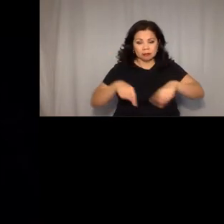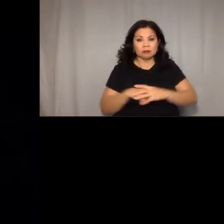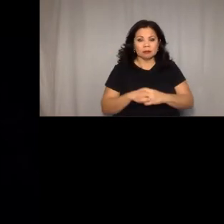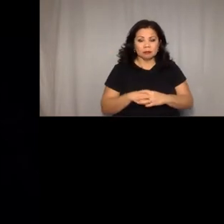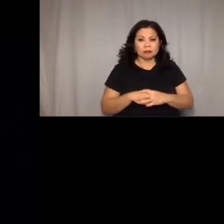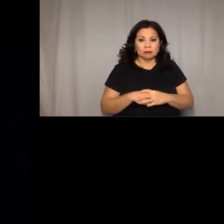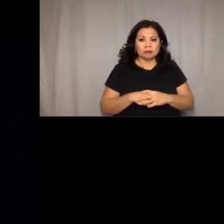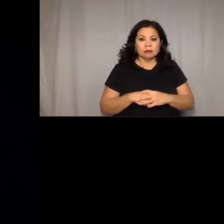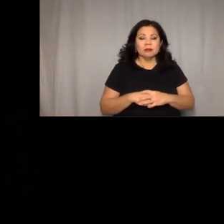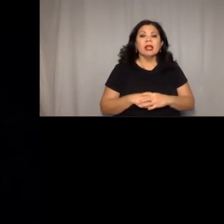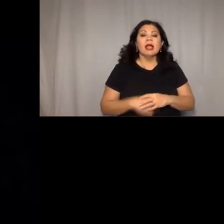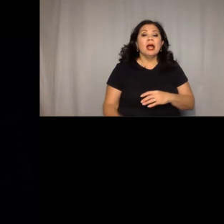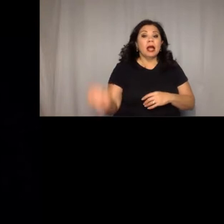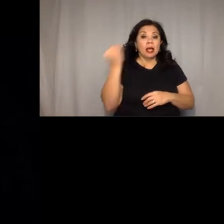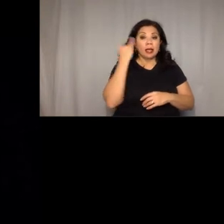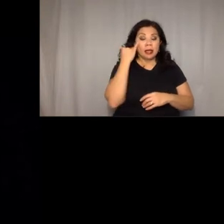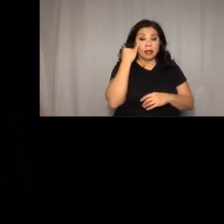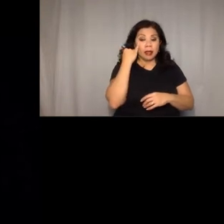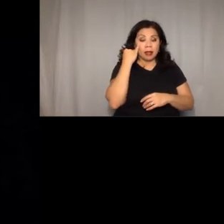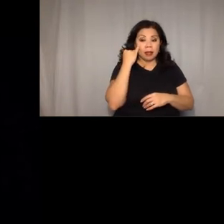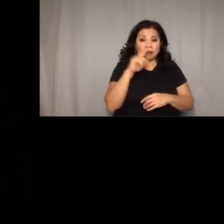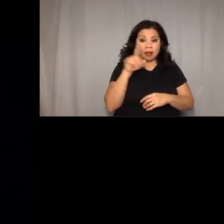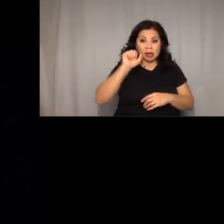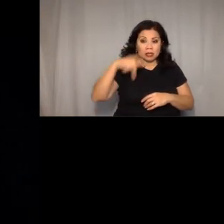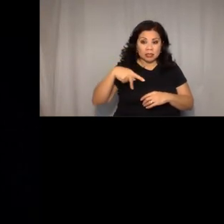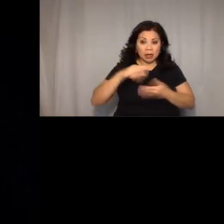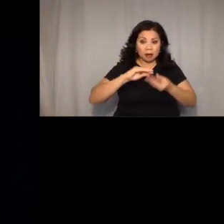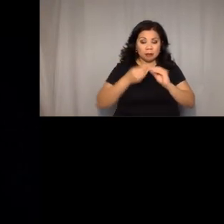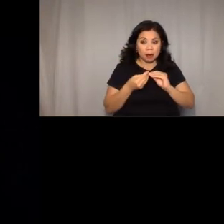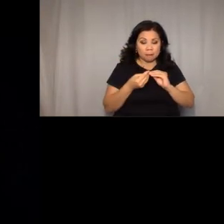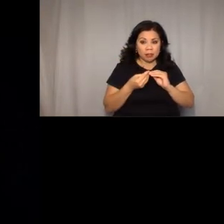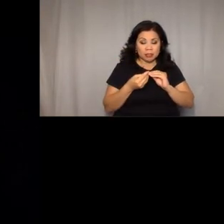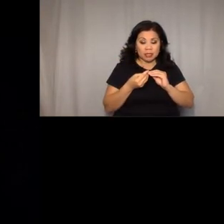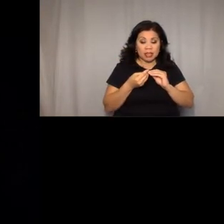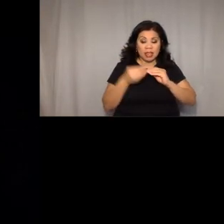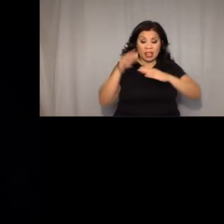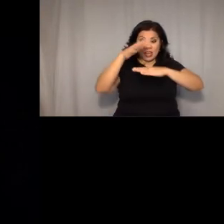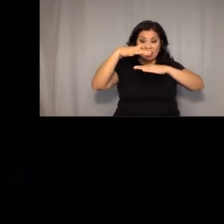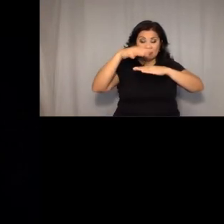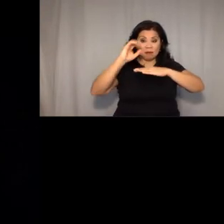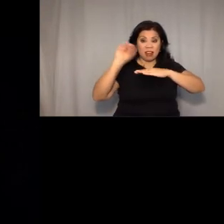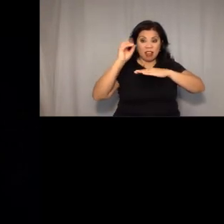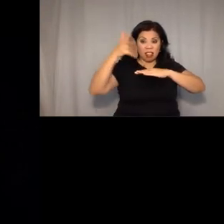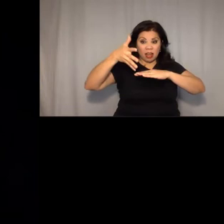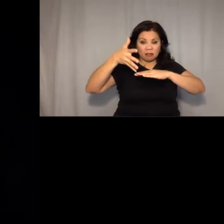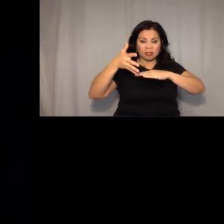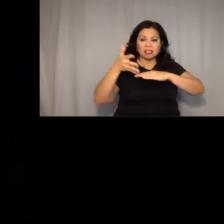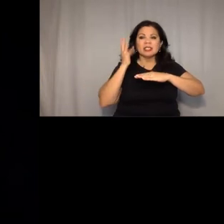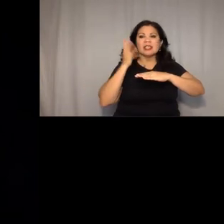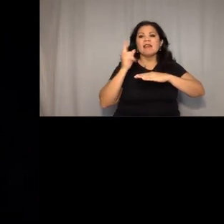Okay. In case you zap numbers out and there's nothing left on top, then you just leave it a